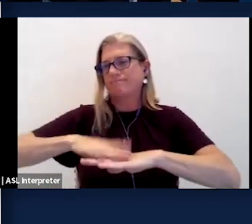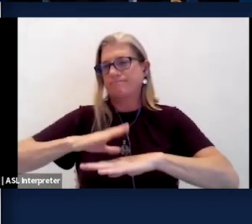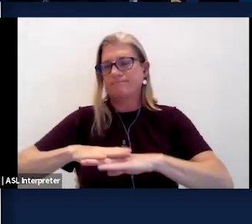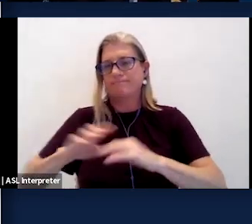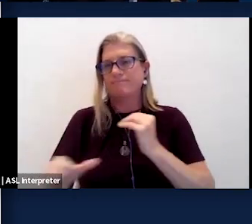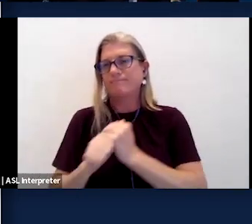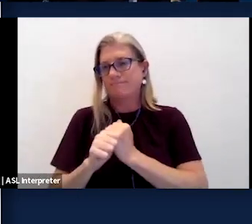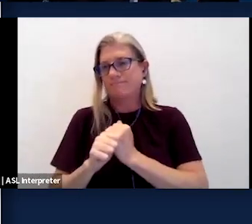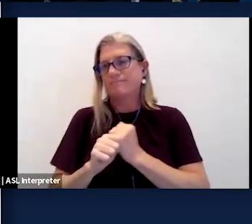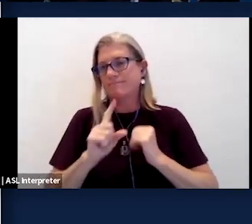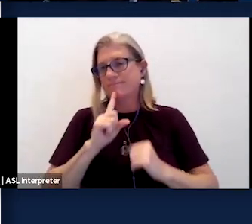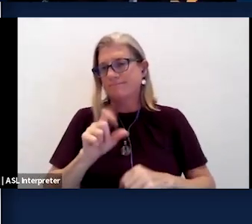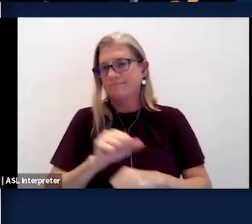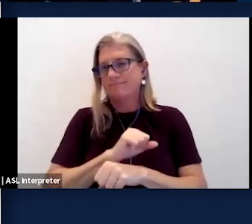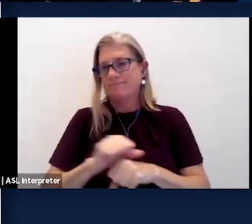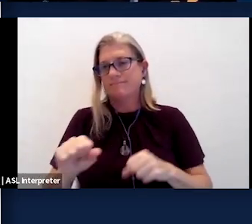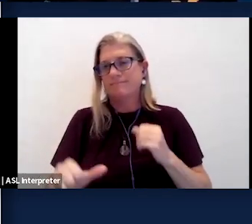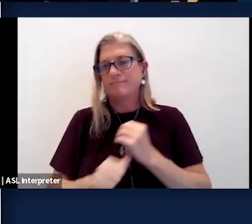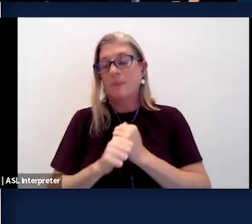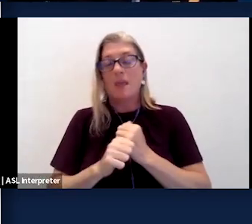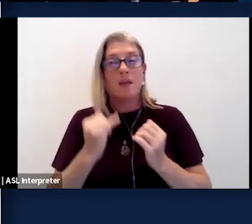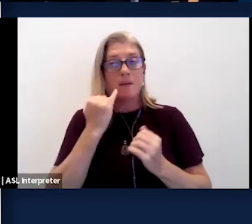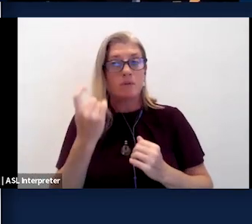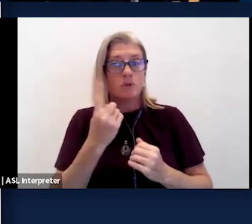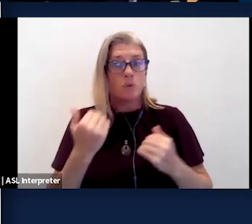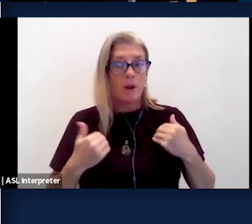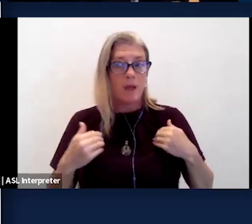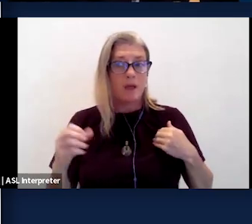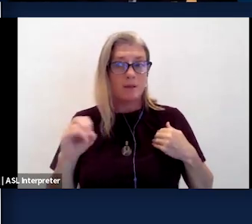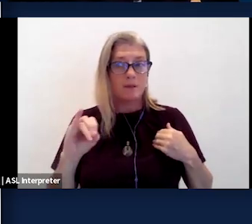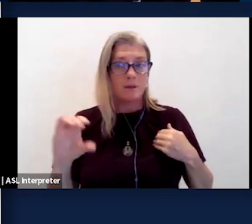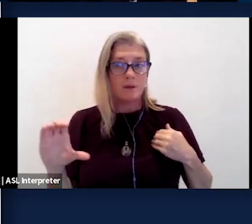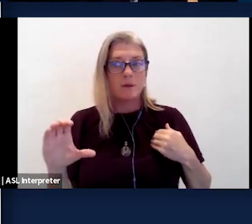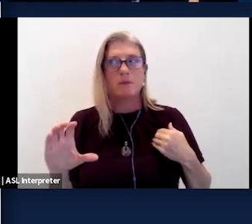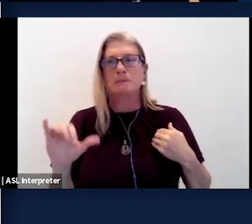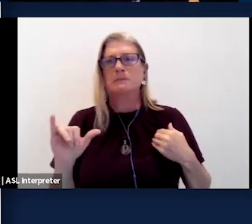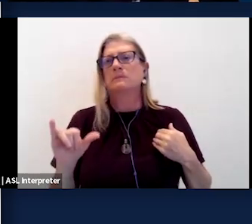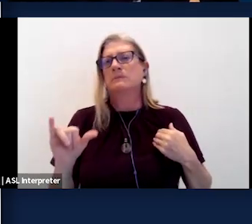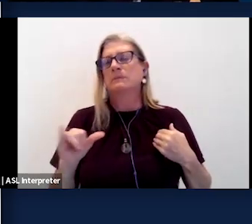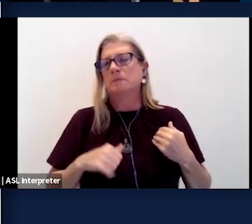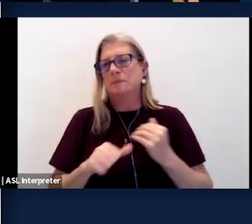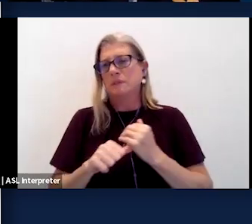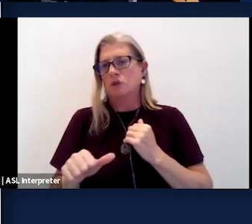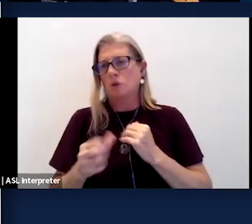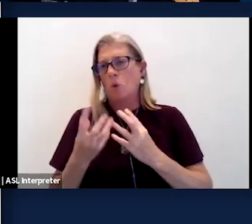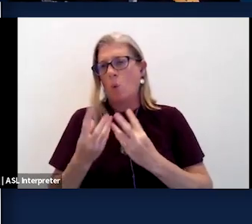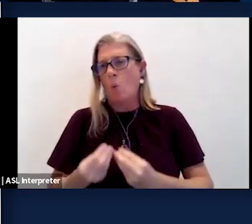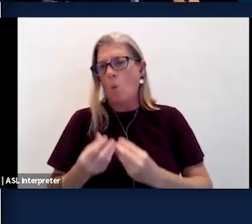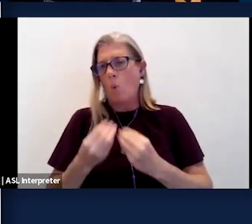constipated. So, when somebody has fecal incontinence and they say, oh, my stools are a little bit more watery,